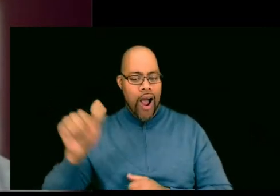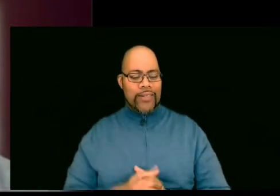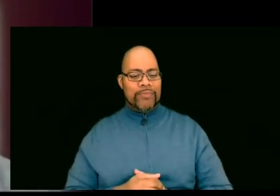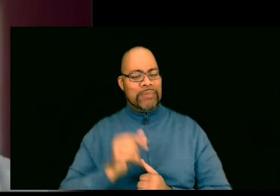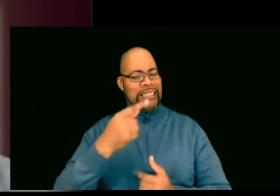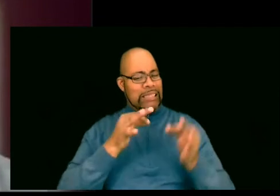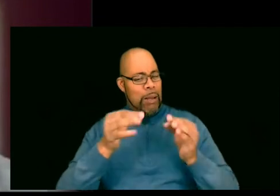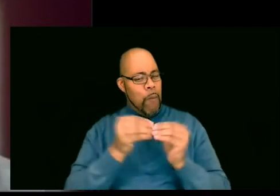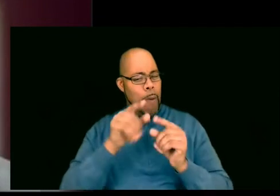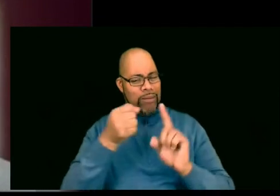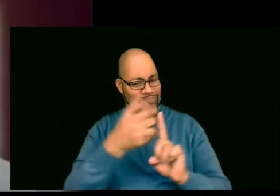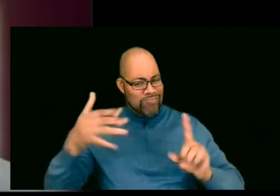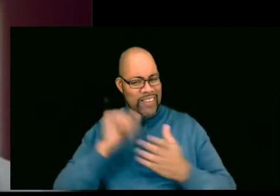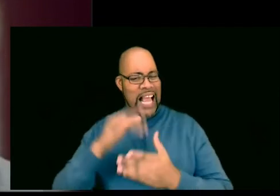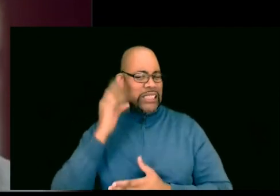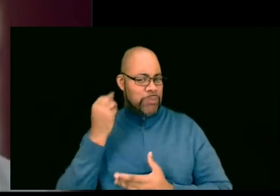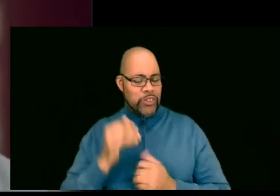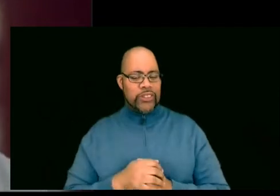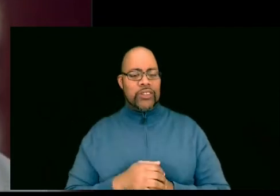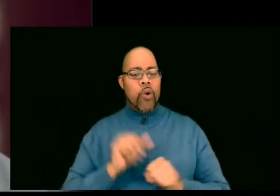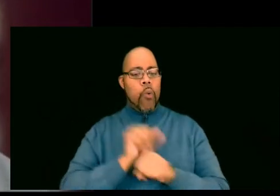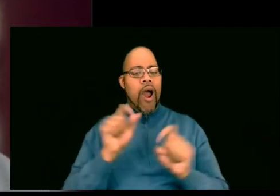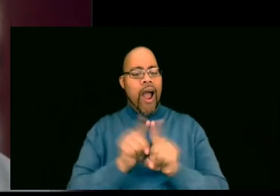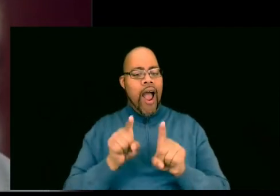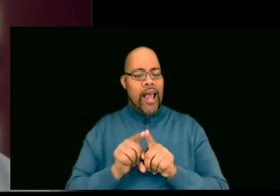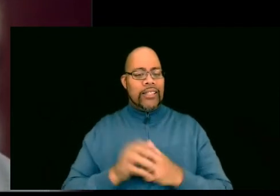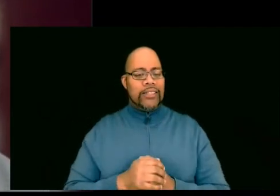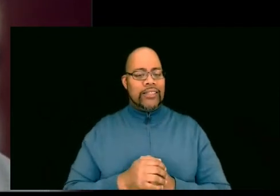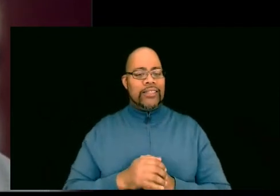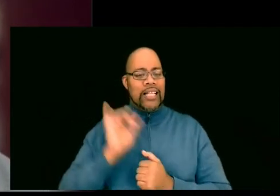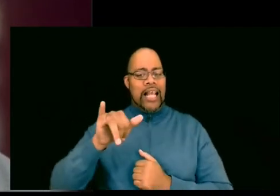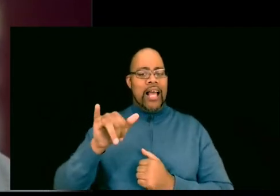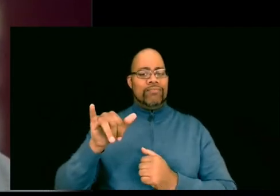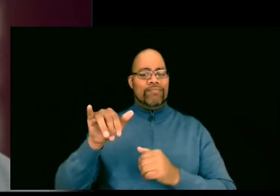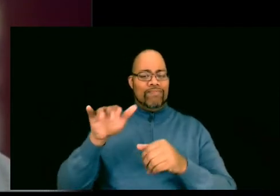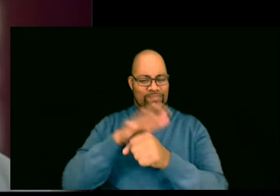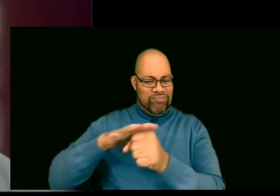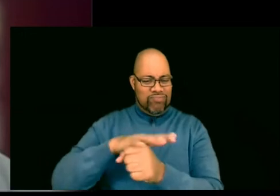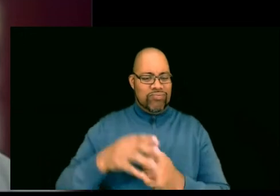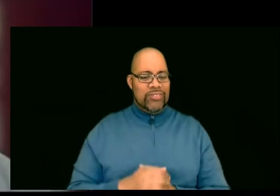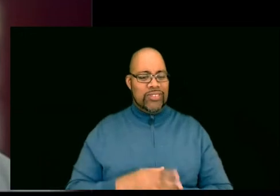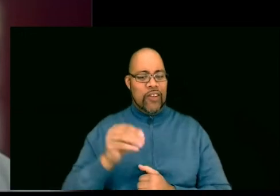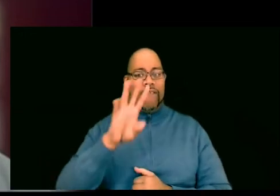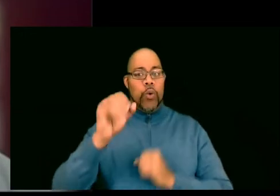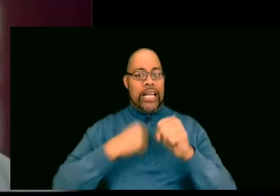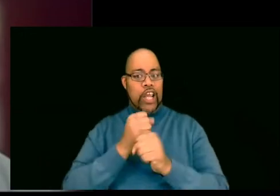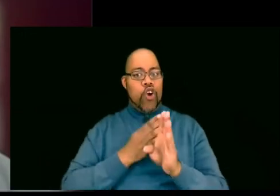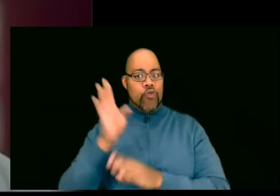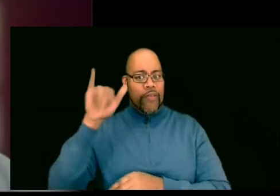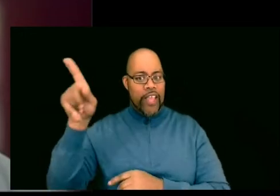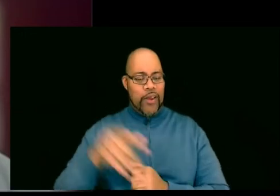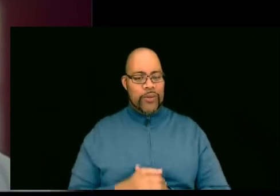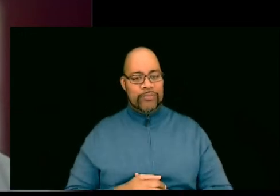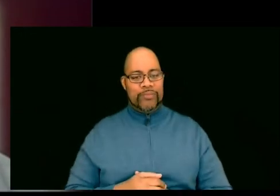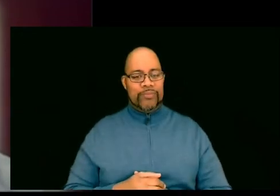NOAA. So can you tell us a little about that experience working as the working at that facility and just your 40-year career